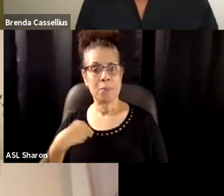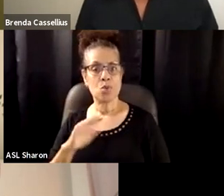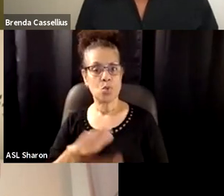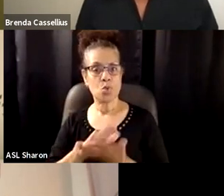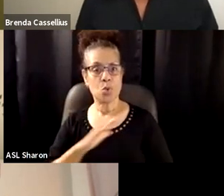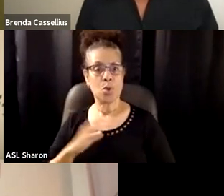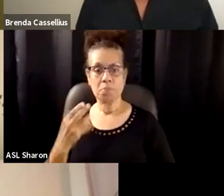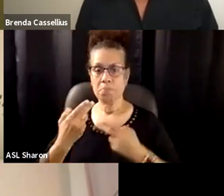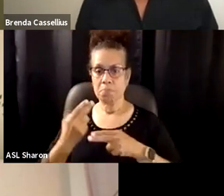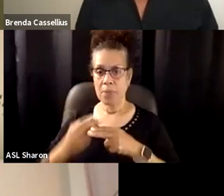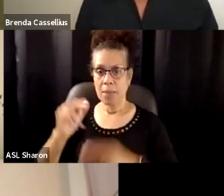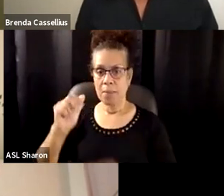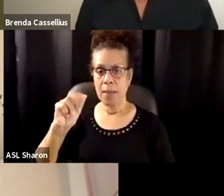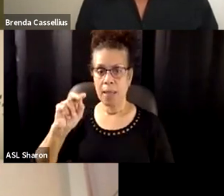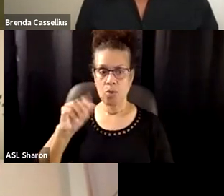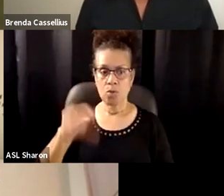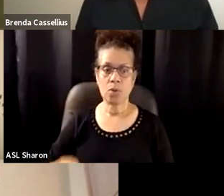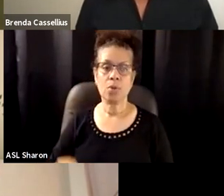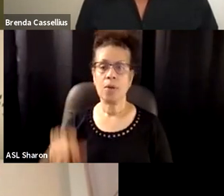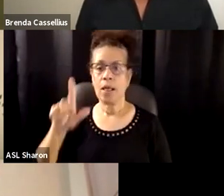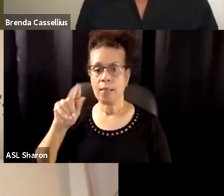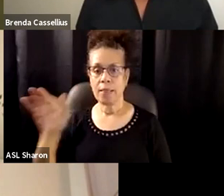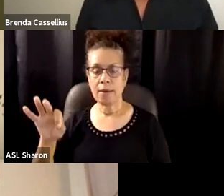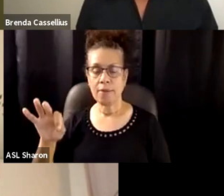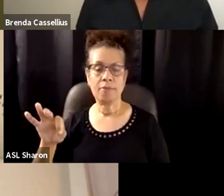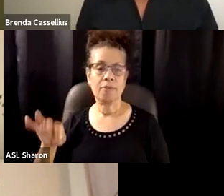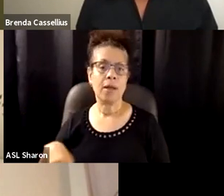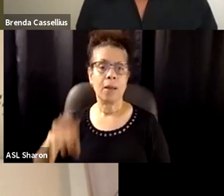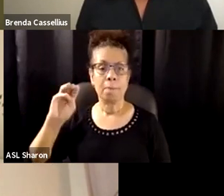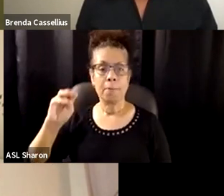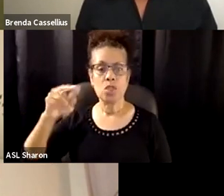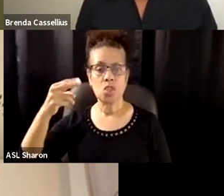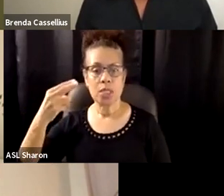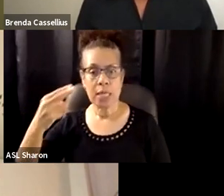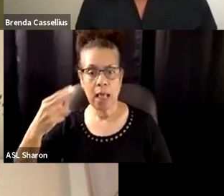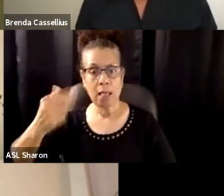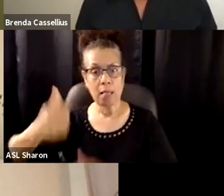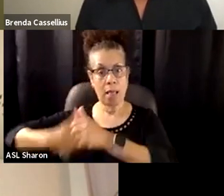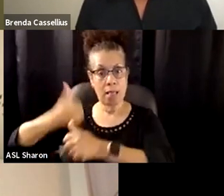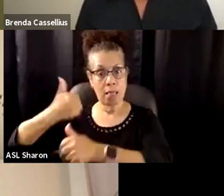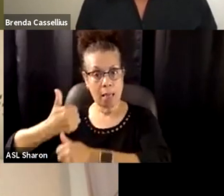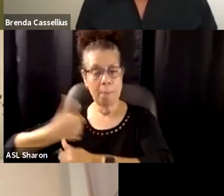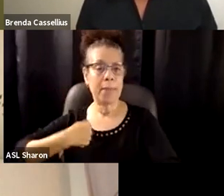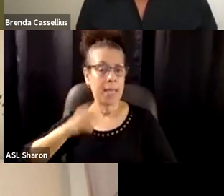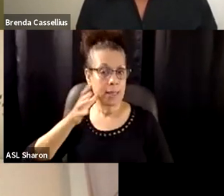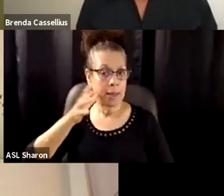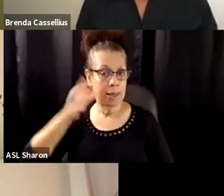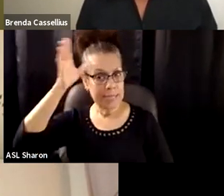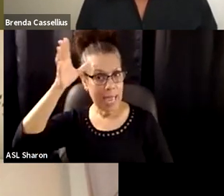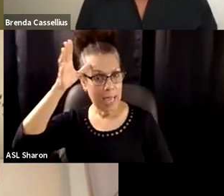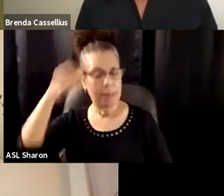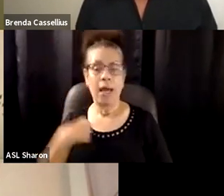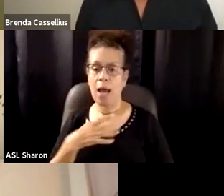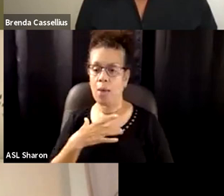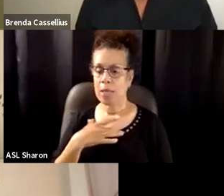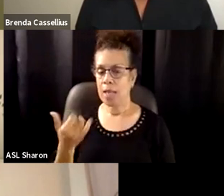name is andrew iliff i'm a mission hill school parent to a current kindergartner and to a mission hill alumnus um i would like to endorse what alison and